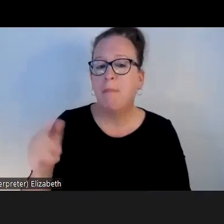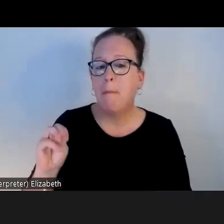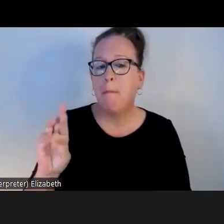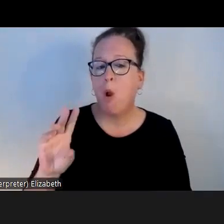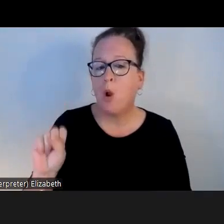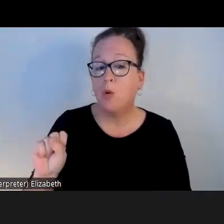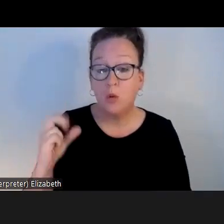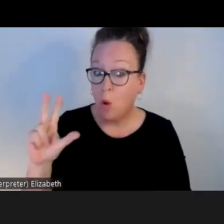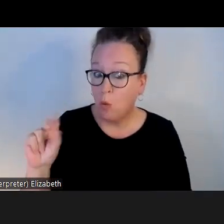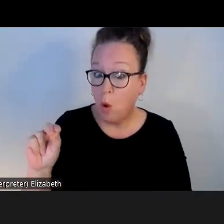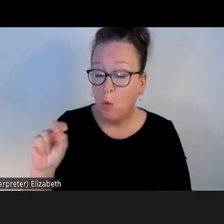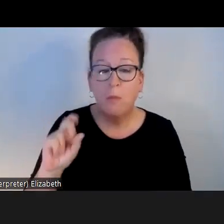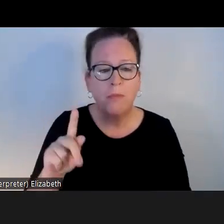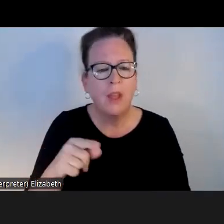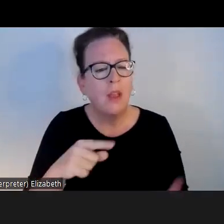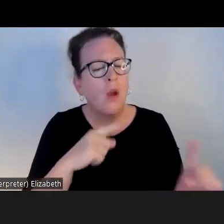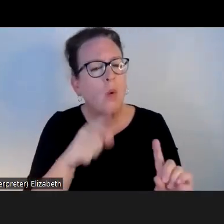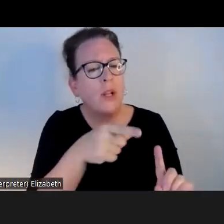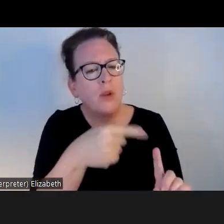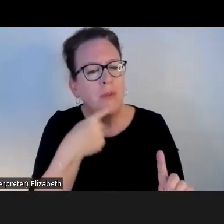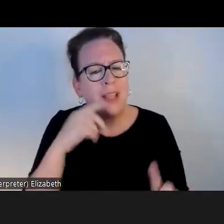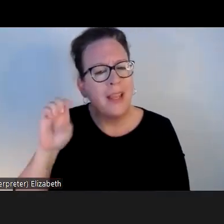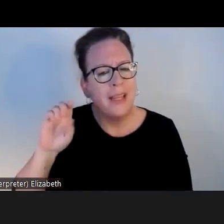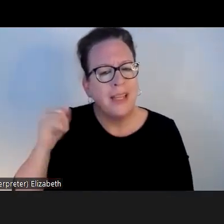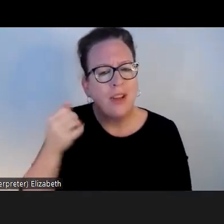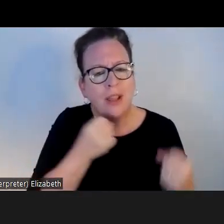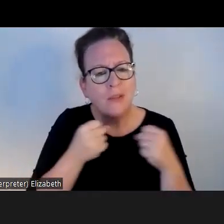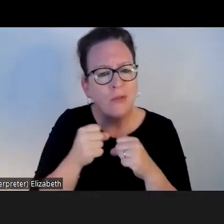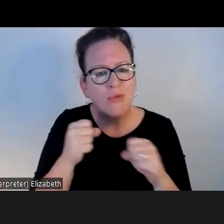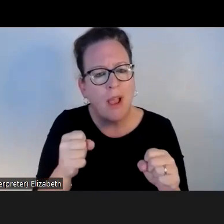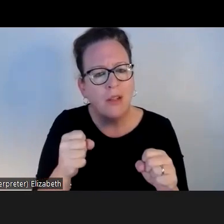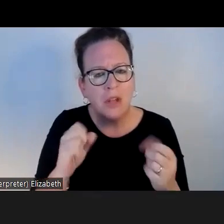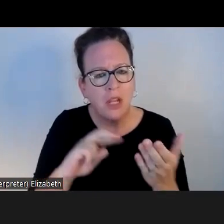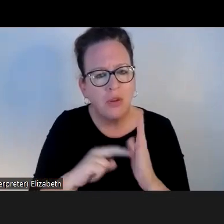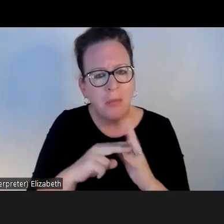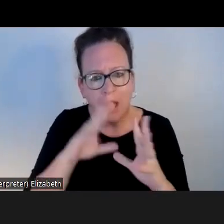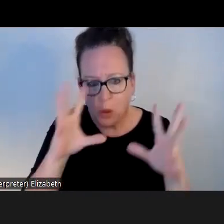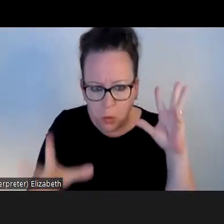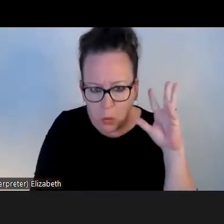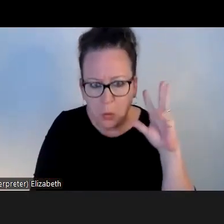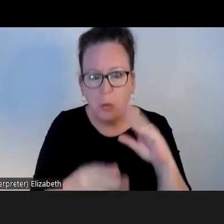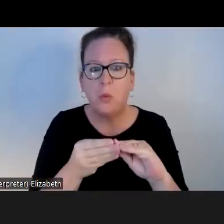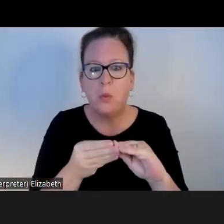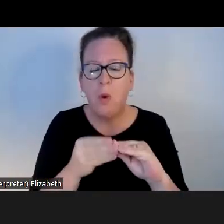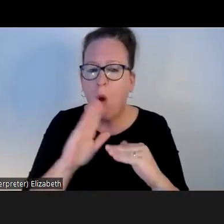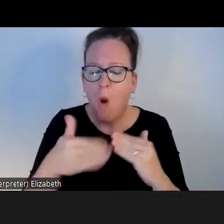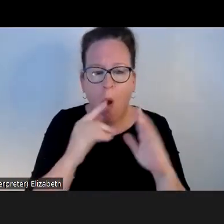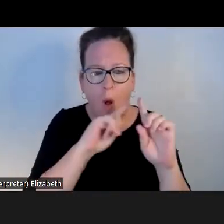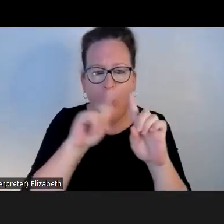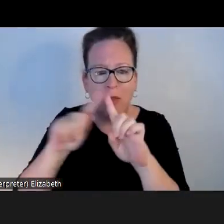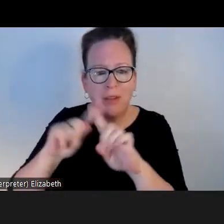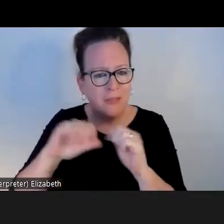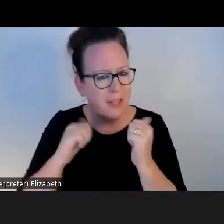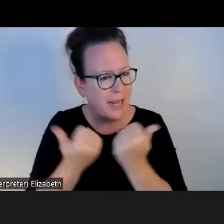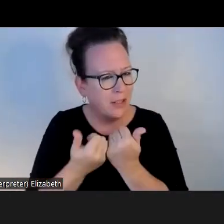Just when you say the EJ strategy, do you mean like, is that the compilation of all of the different agencies? That is what